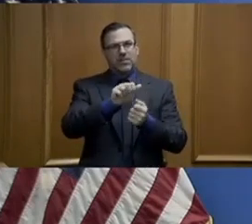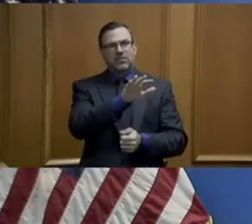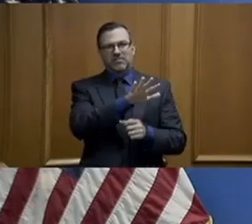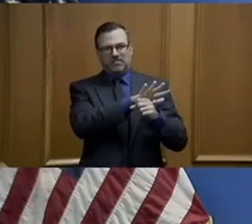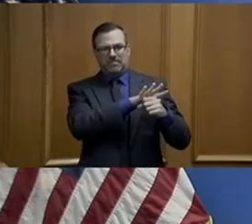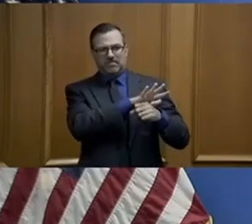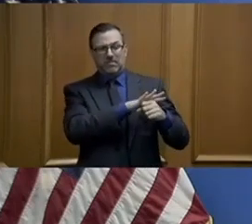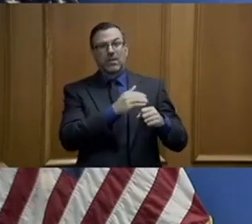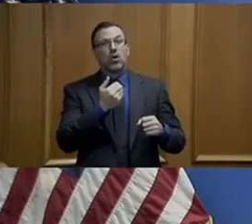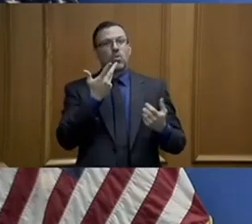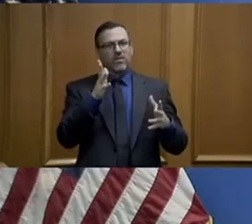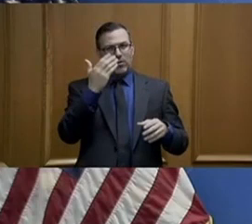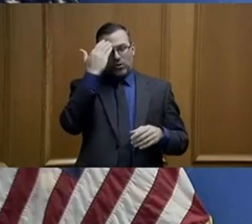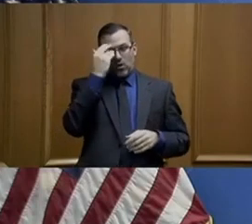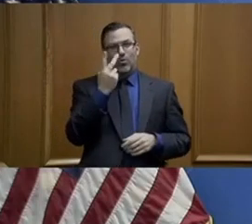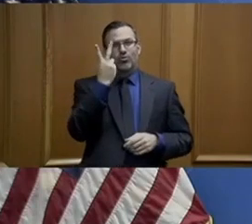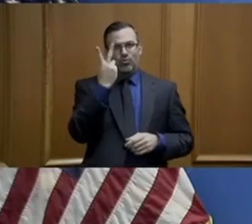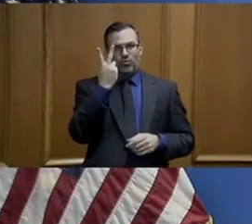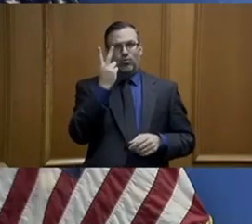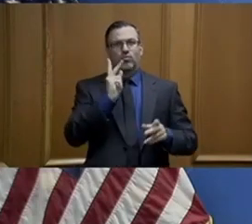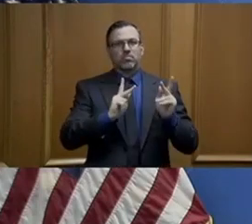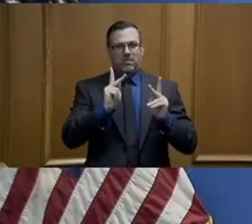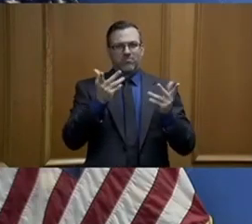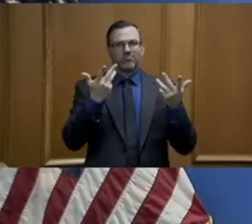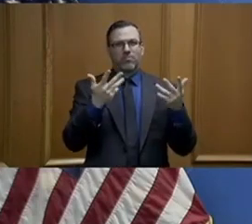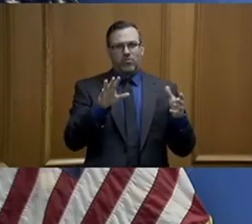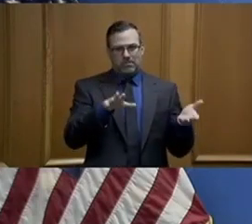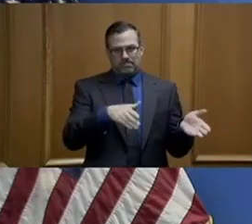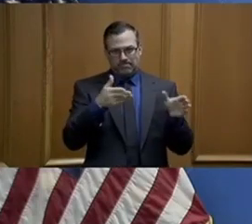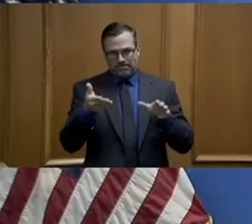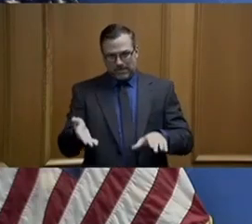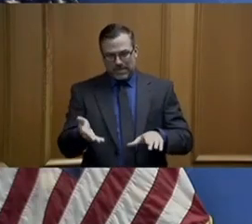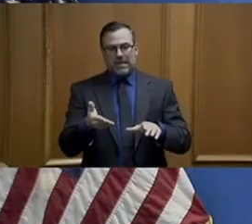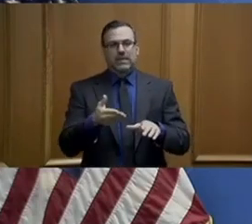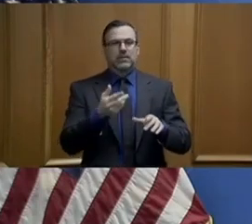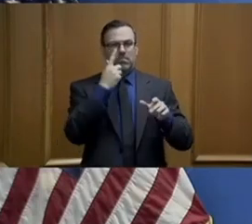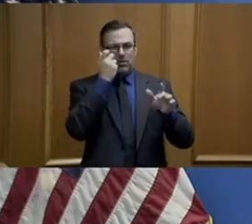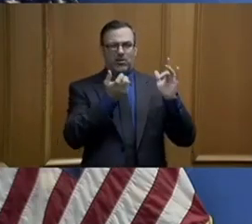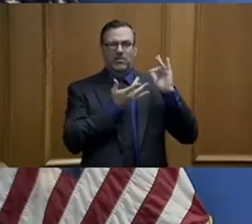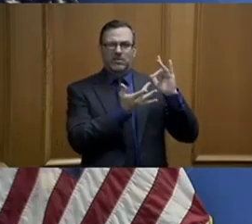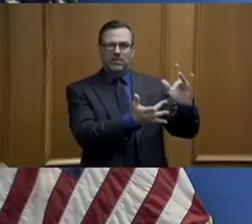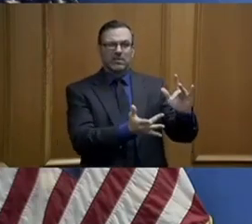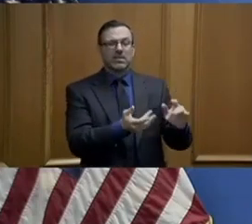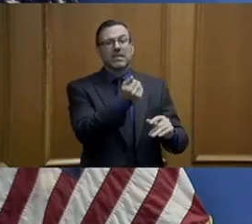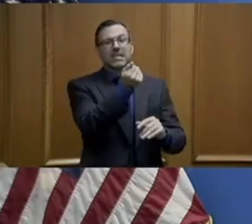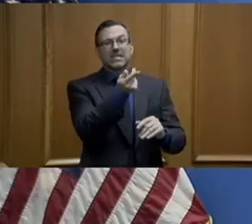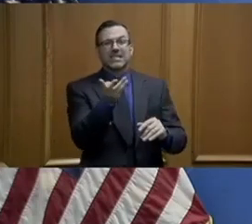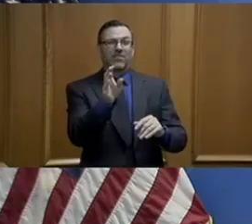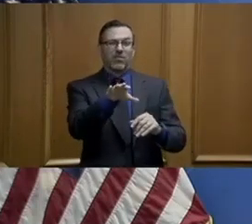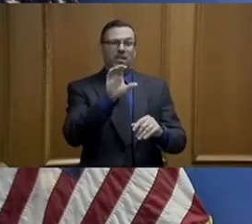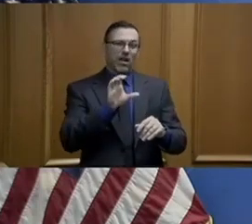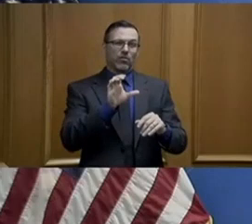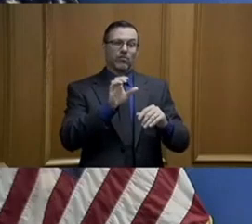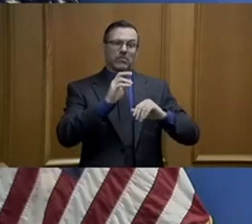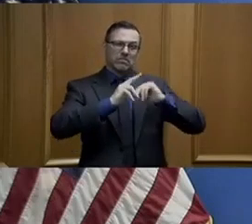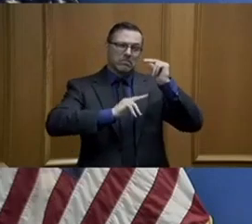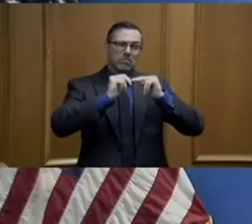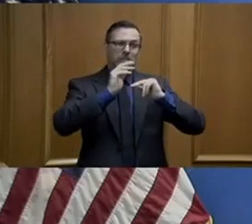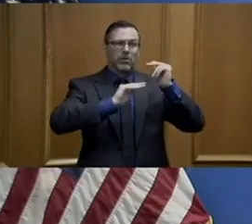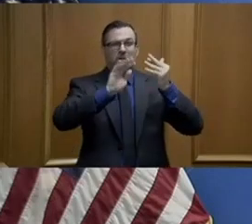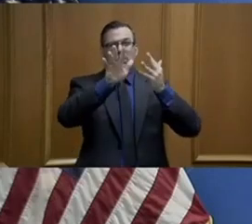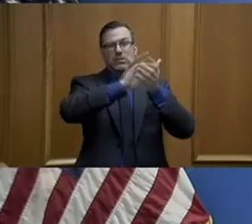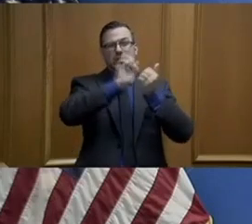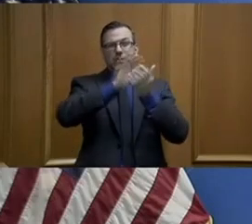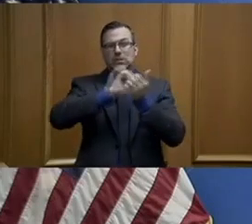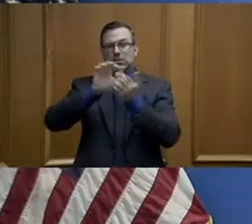2 Tennesseans have lost their lives as a result of the storm, and hundreds of structures are damaged. Search